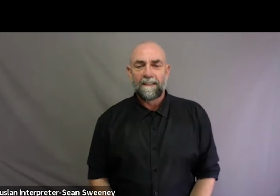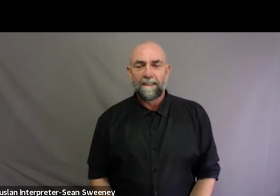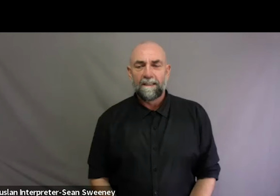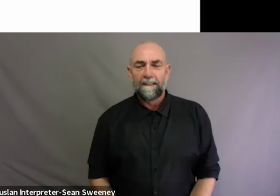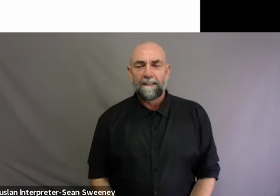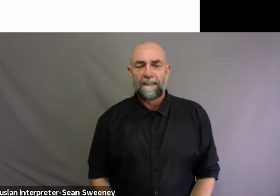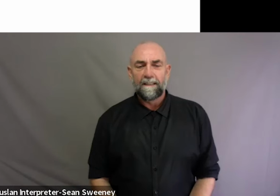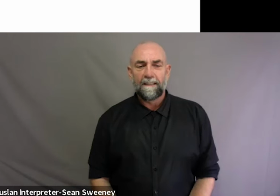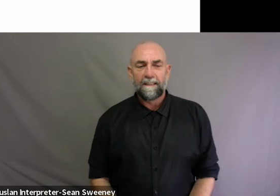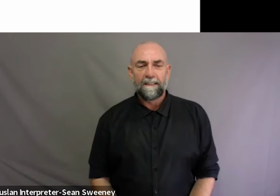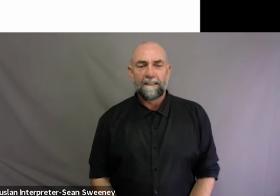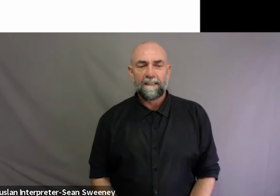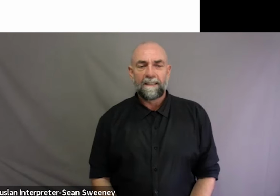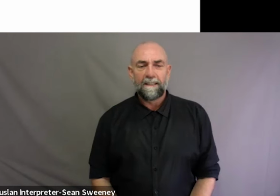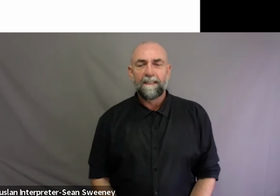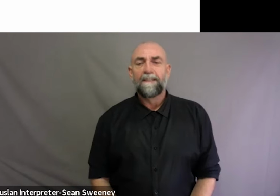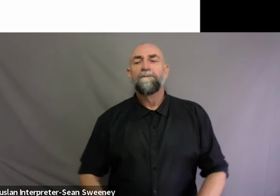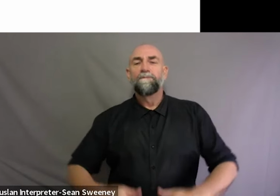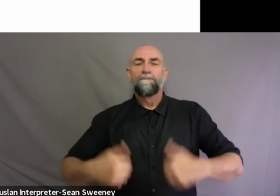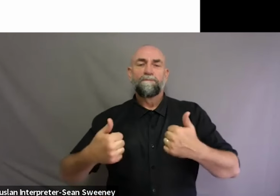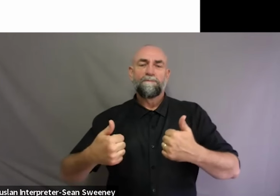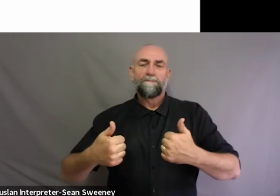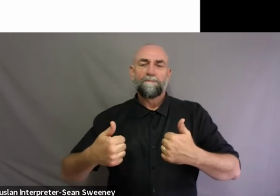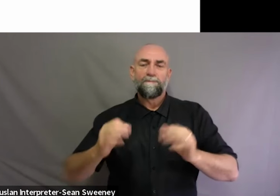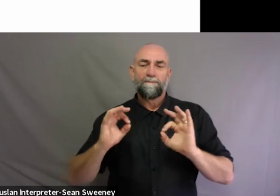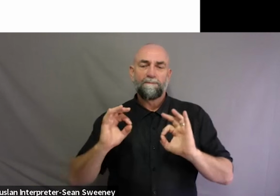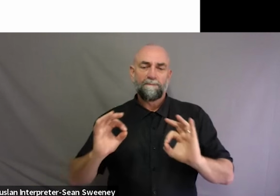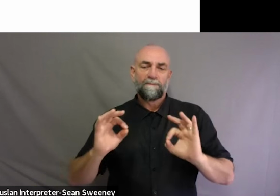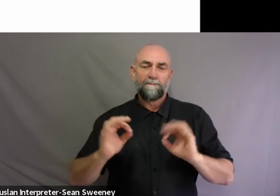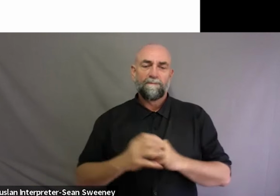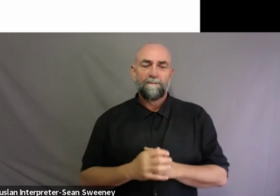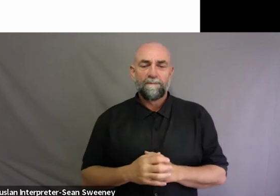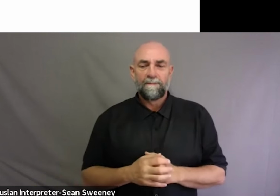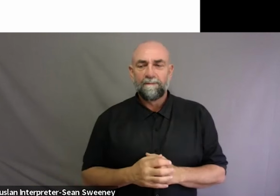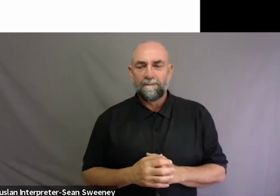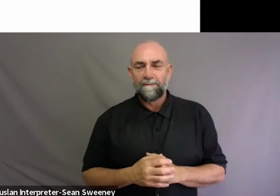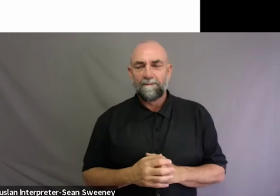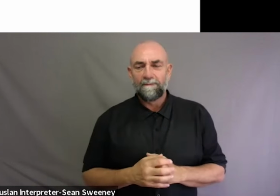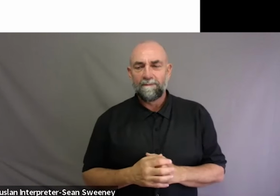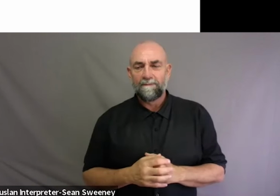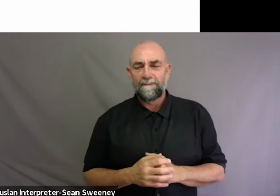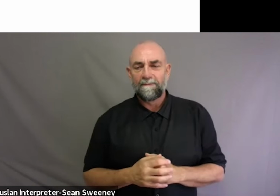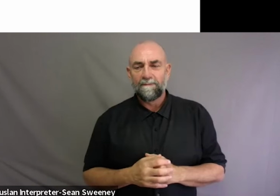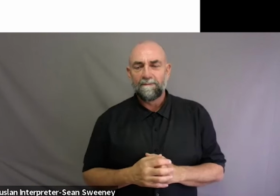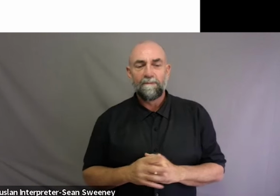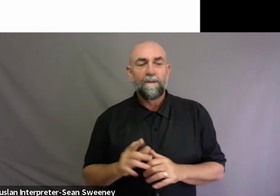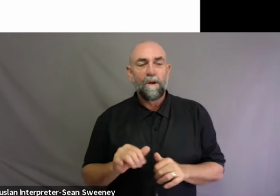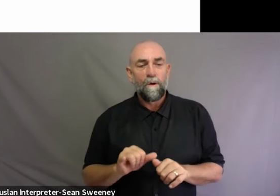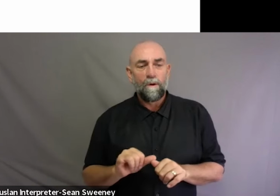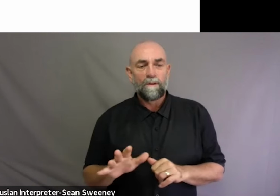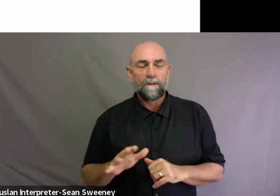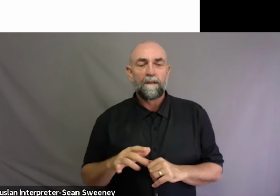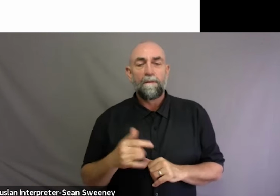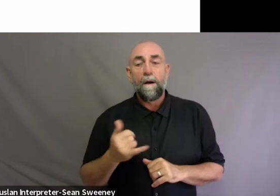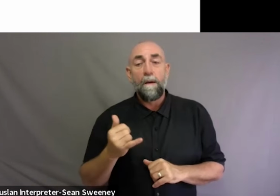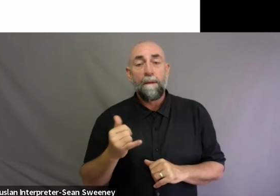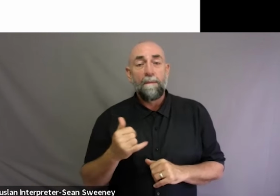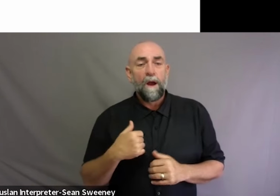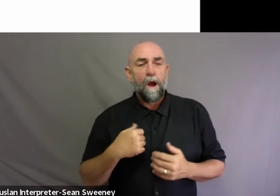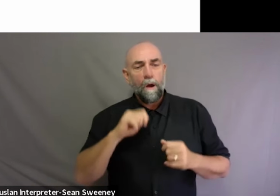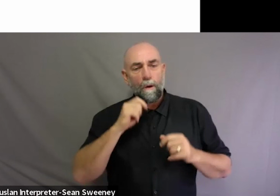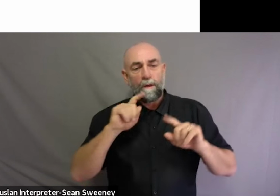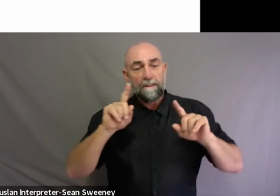Does it work better? Yes, better. We can see it's easier because I can also see the videos. Awesome. Okay, maybe I'll start and then I'll